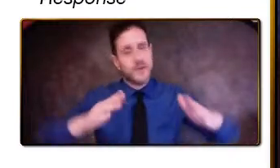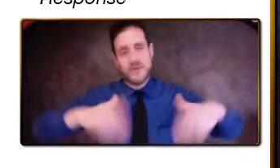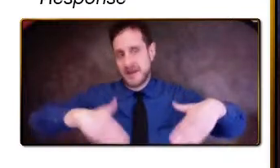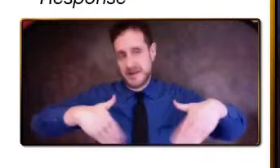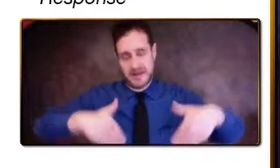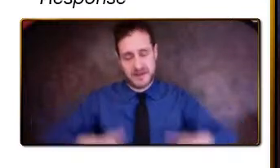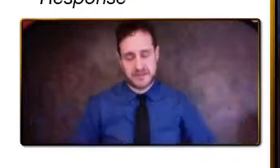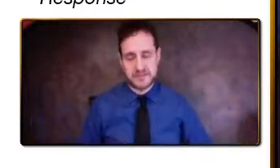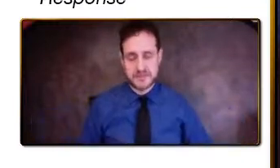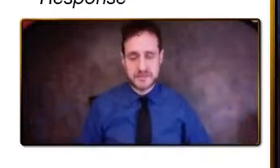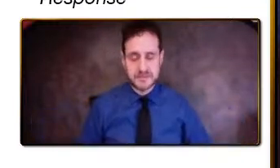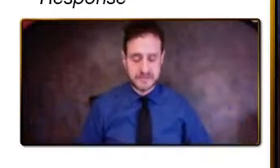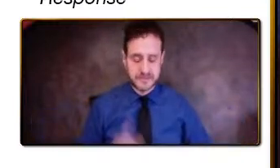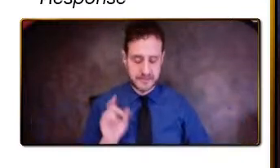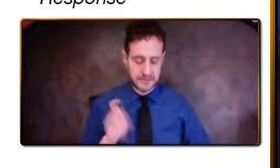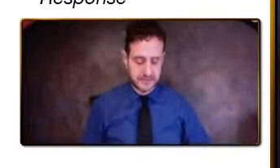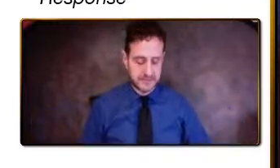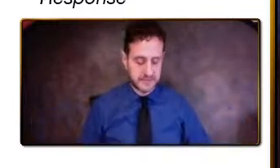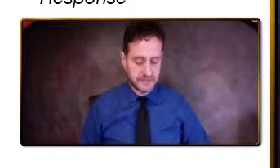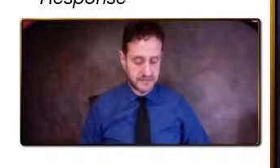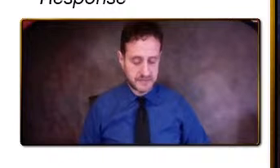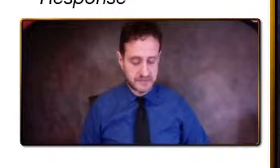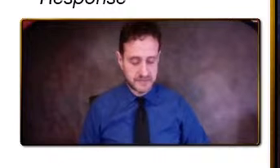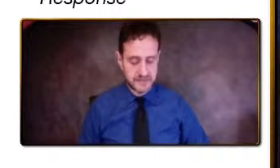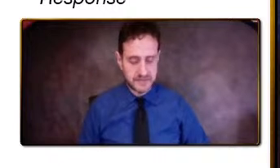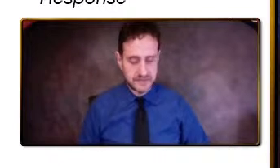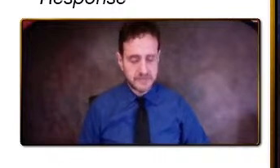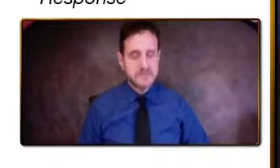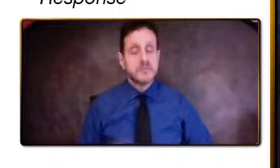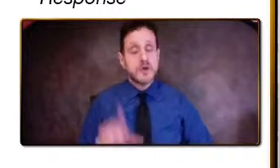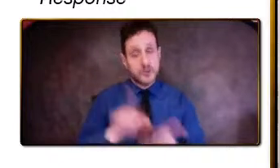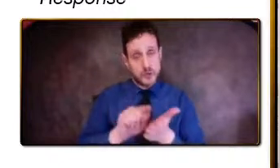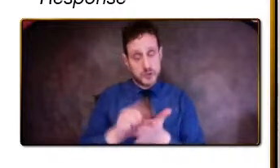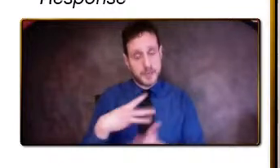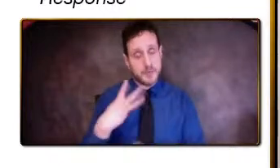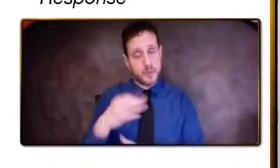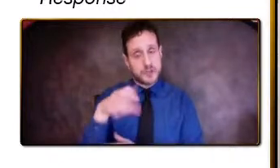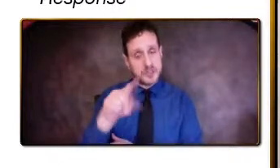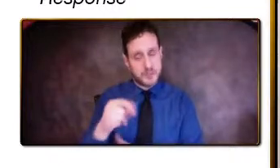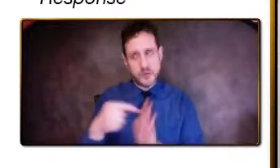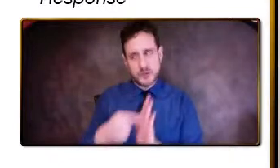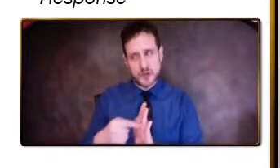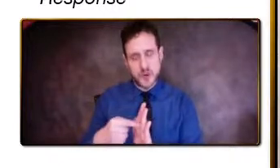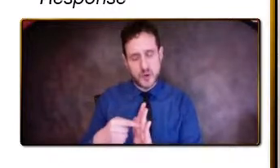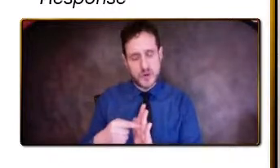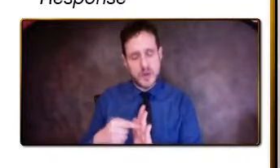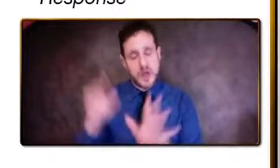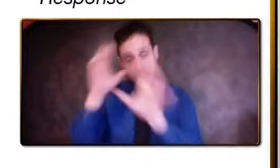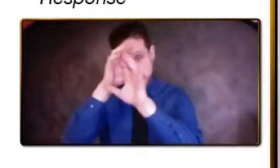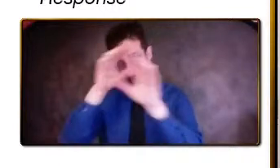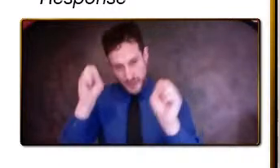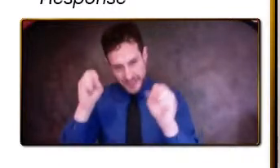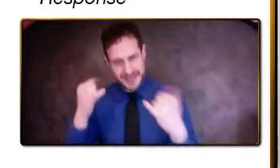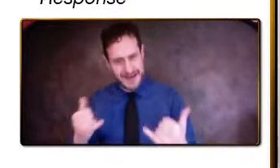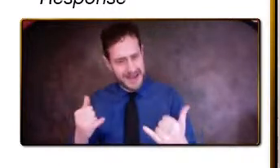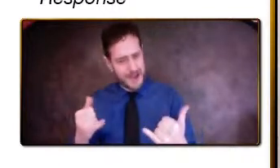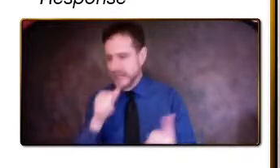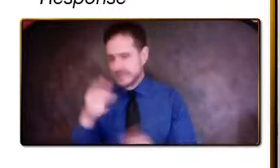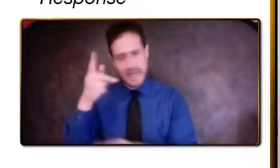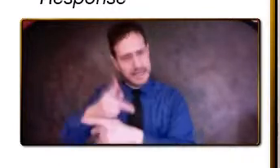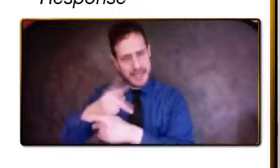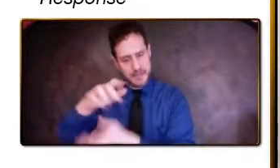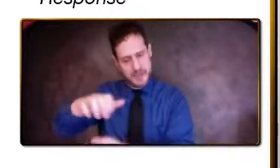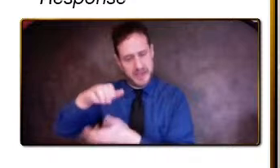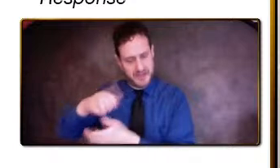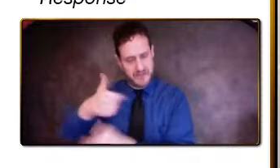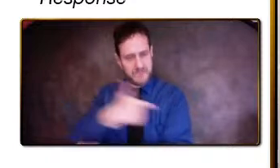Kelly Bauer at Block Club. Washington Post showed this morning that the Trump administration was not actually keeping a stockpile of vaccines. Since that means